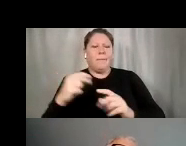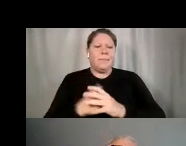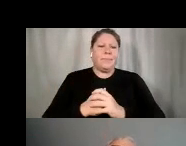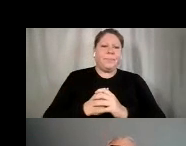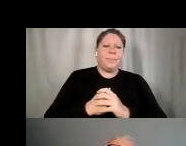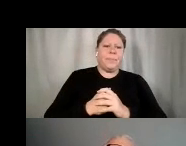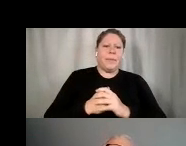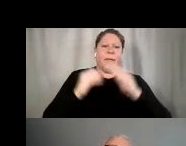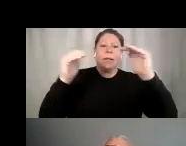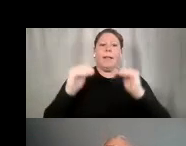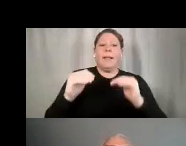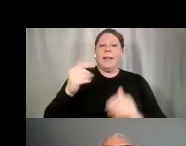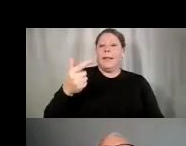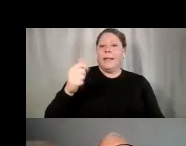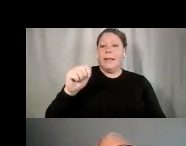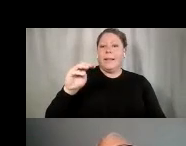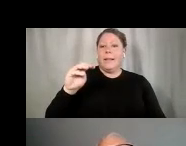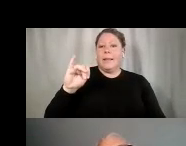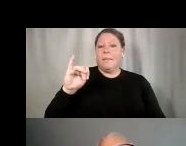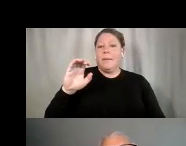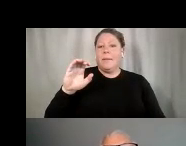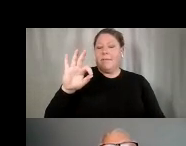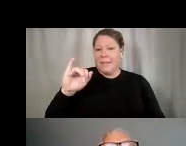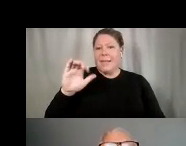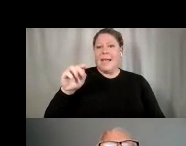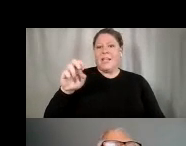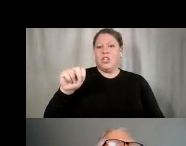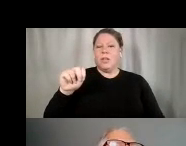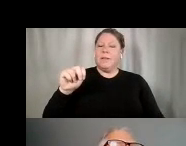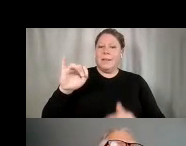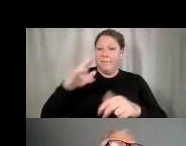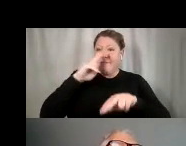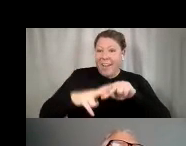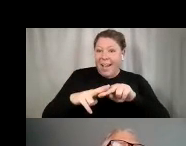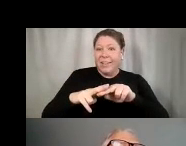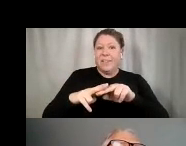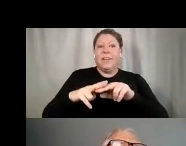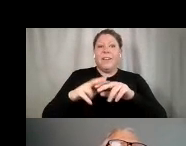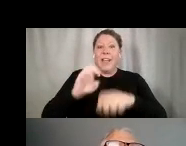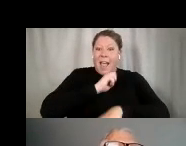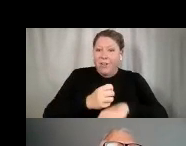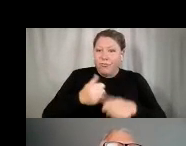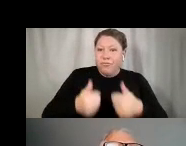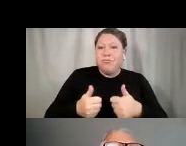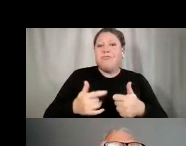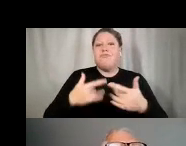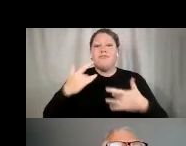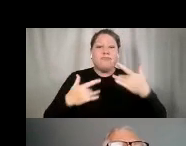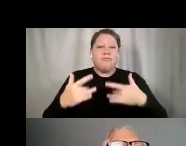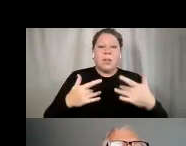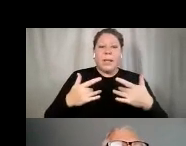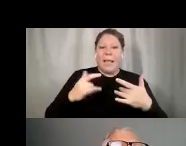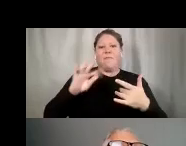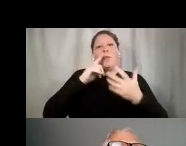Gamification is a great way to make fun, to produce lightheartedness, especially out of heavy duty issues, reframing